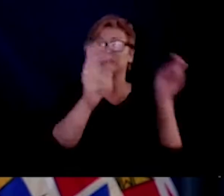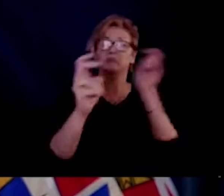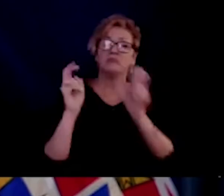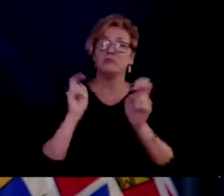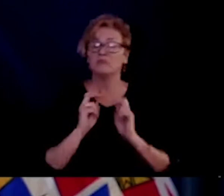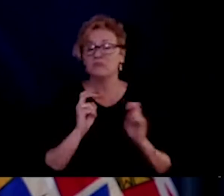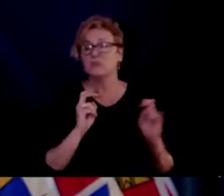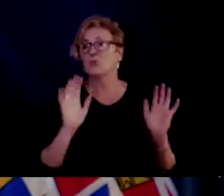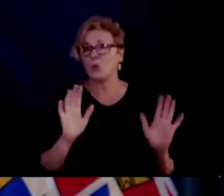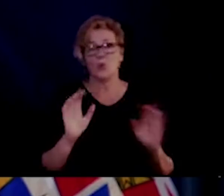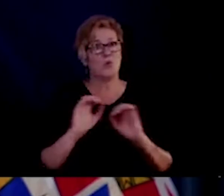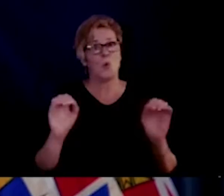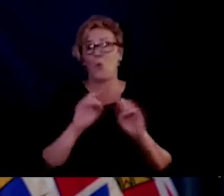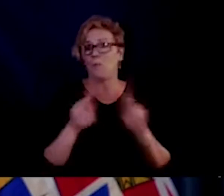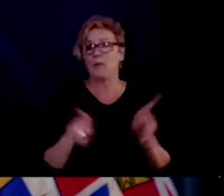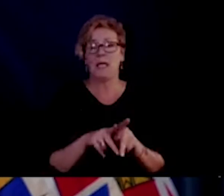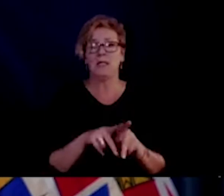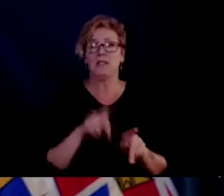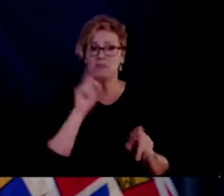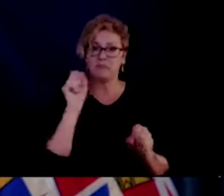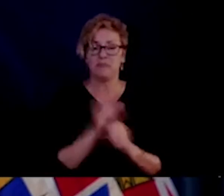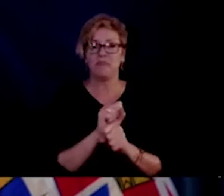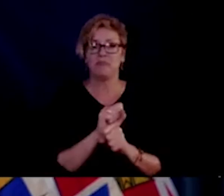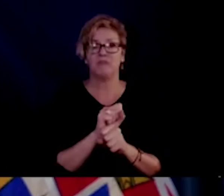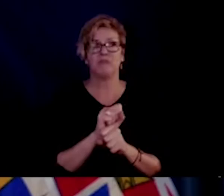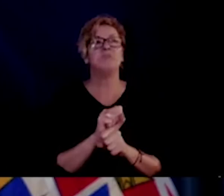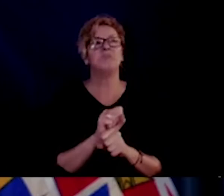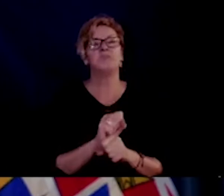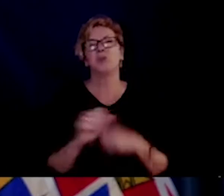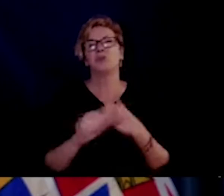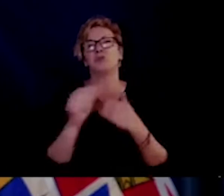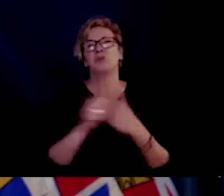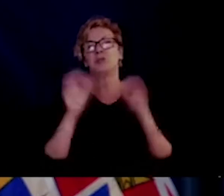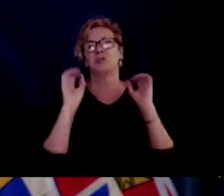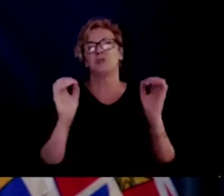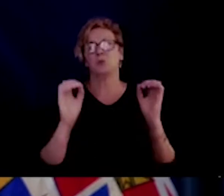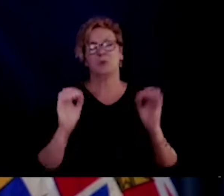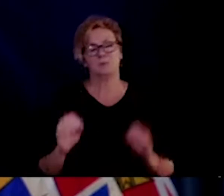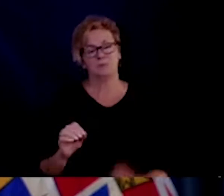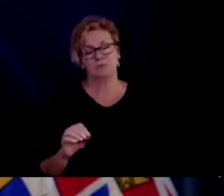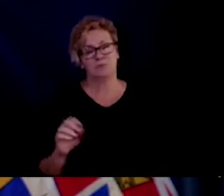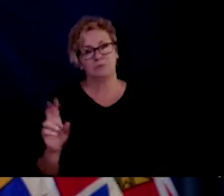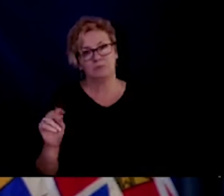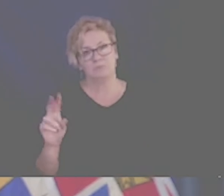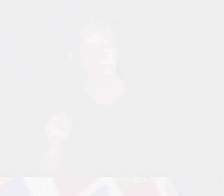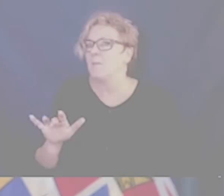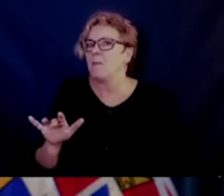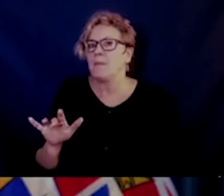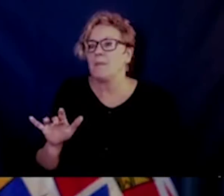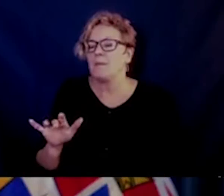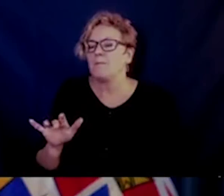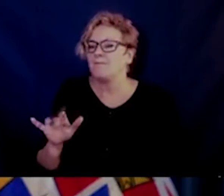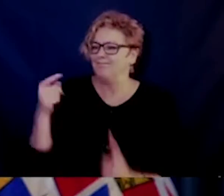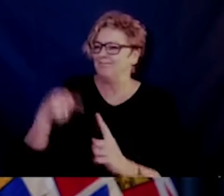But of course, the clear and present danger right now is the higher rates of transmission in the Lower Mainland.